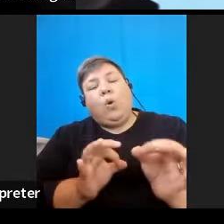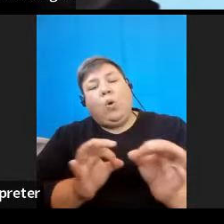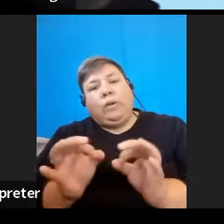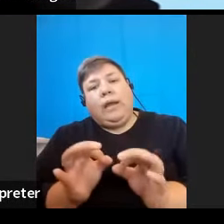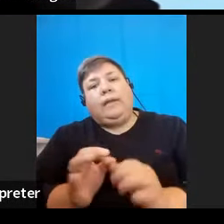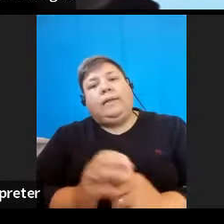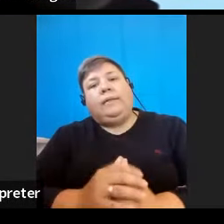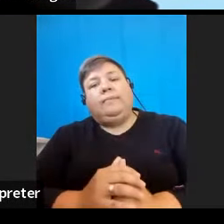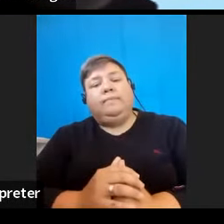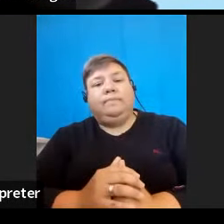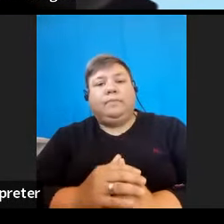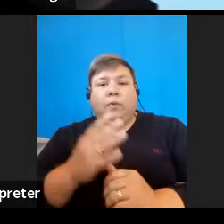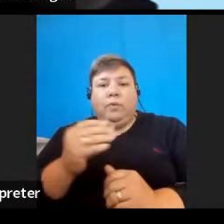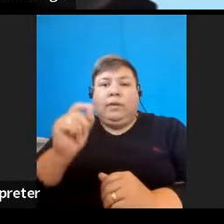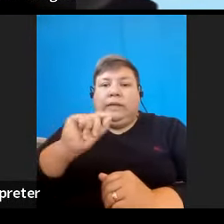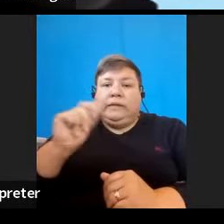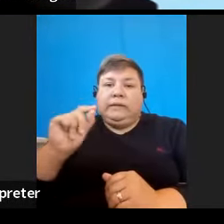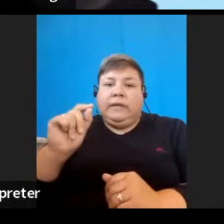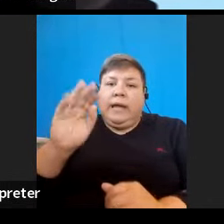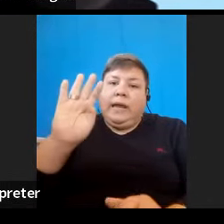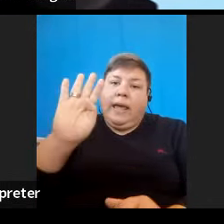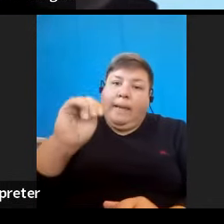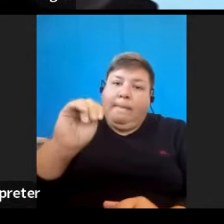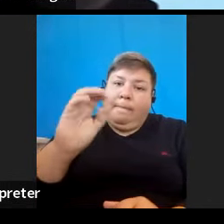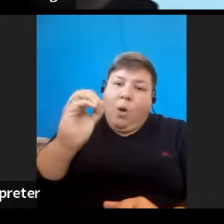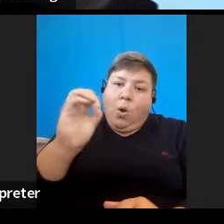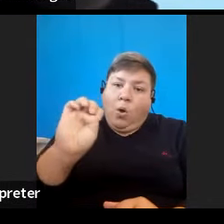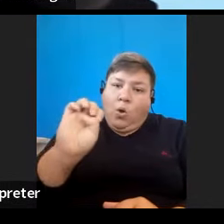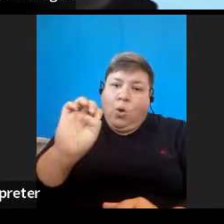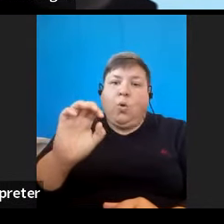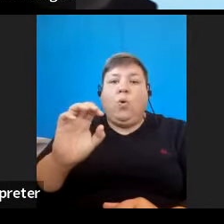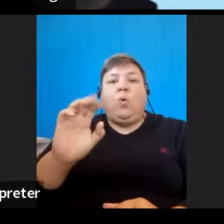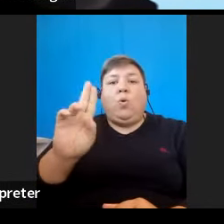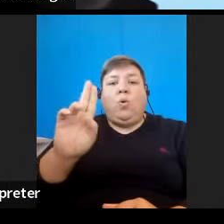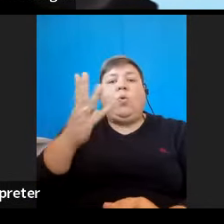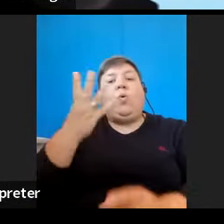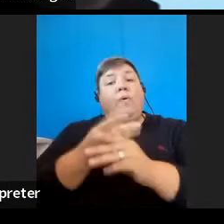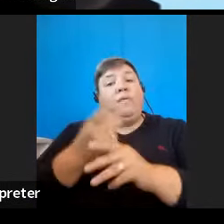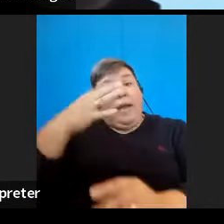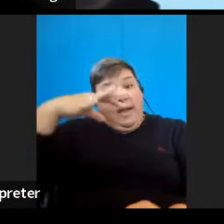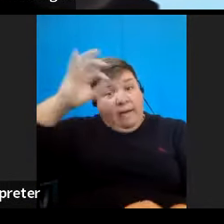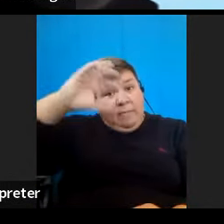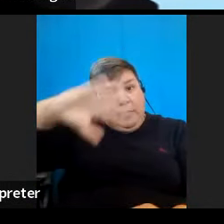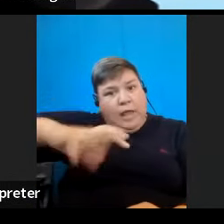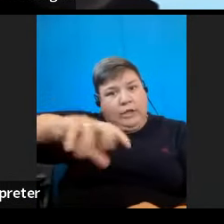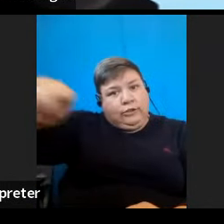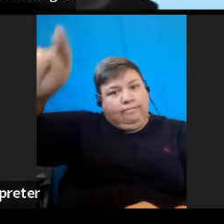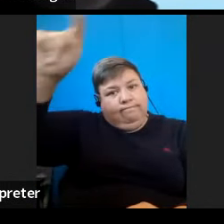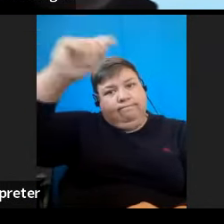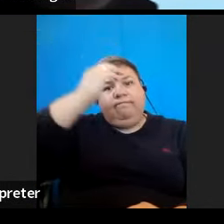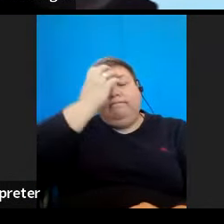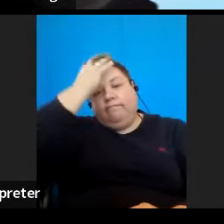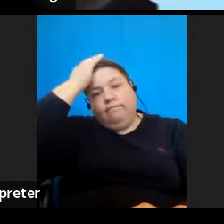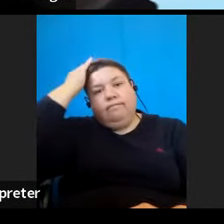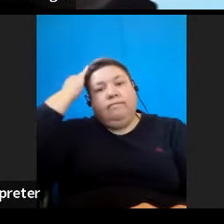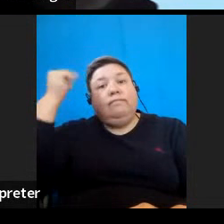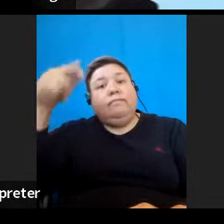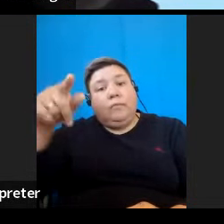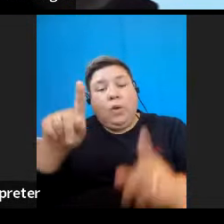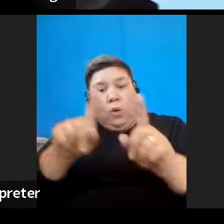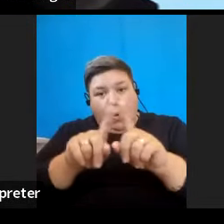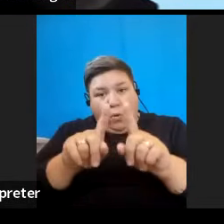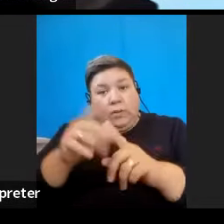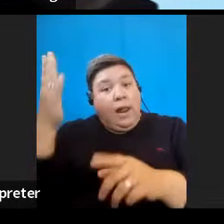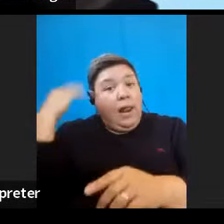by signing the MOU with the government agencies. And that as well, if you remember last year,